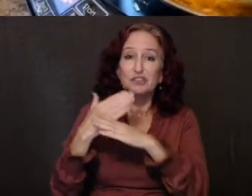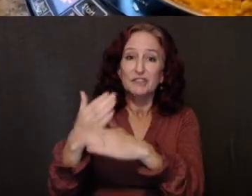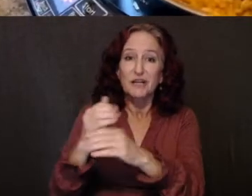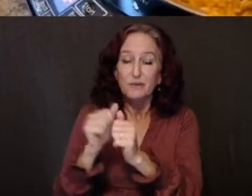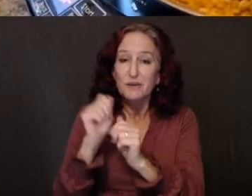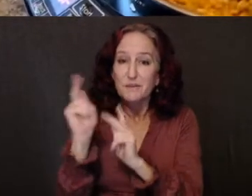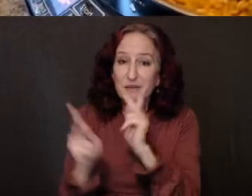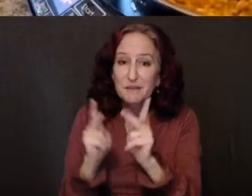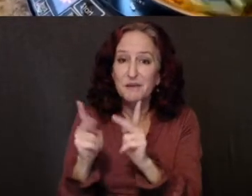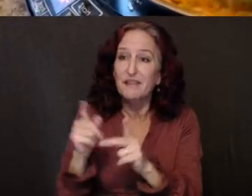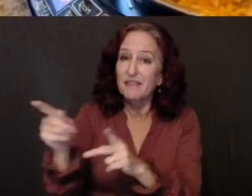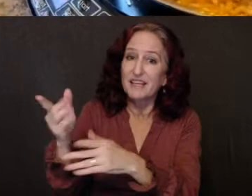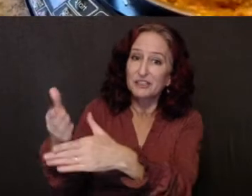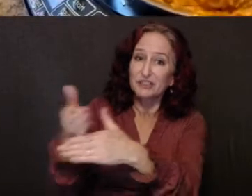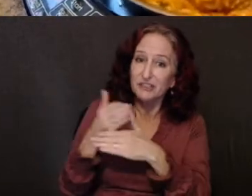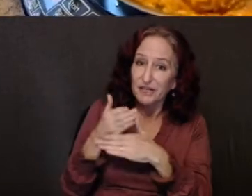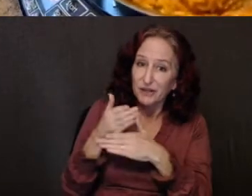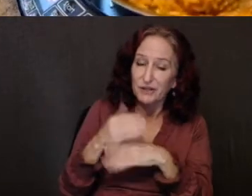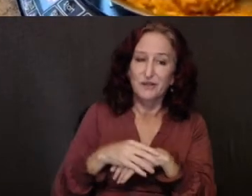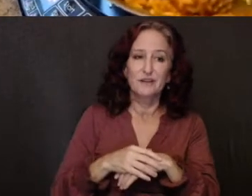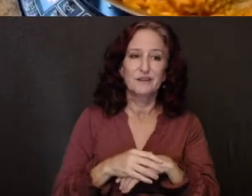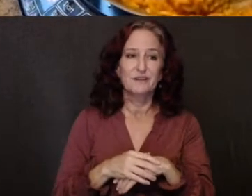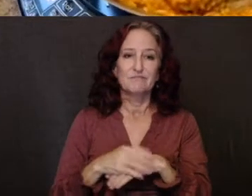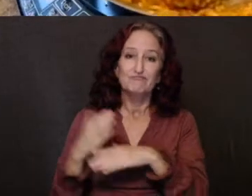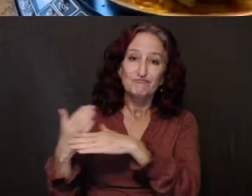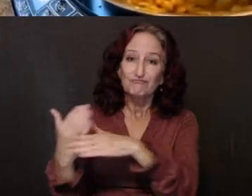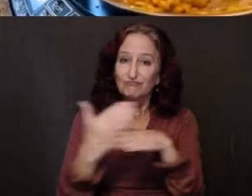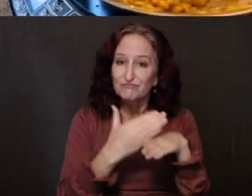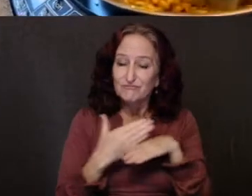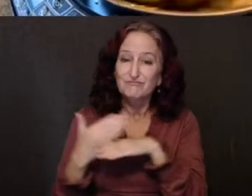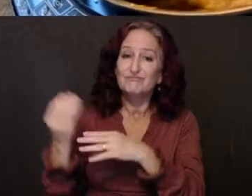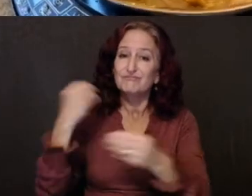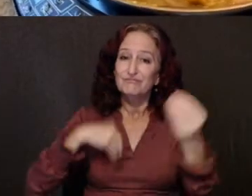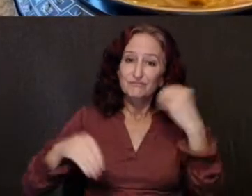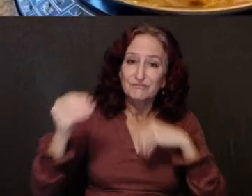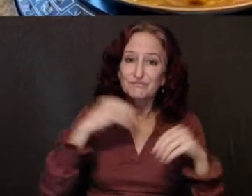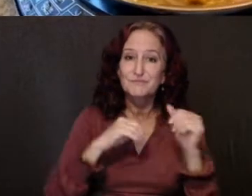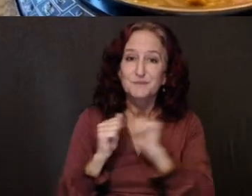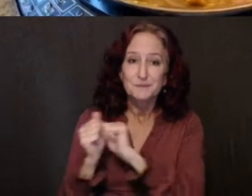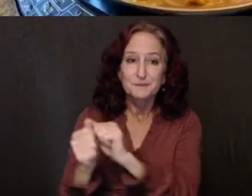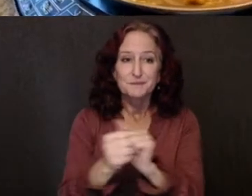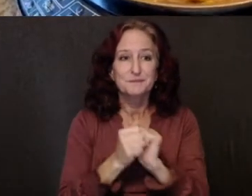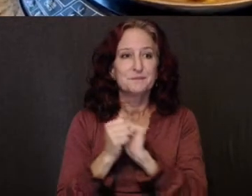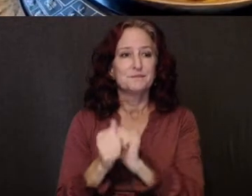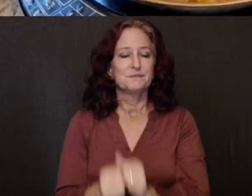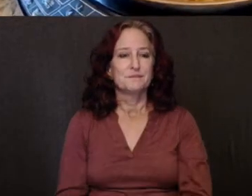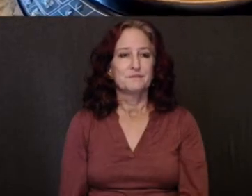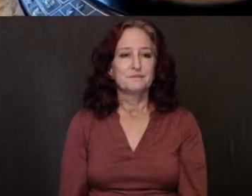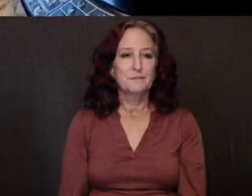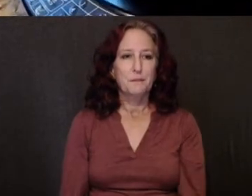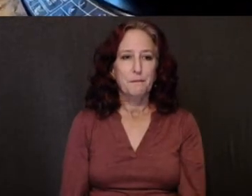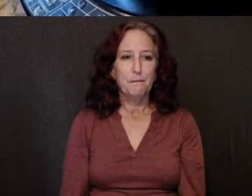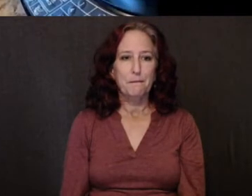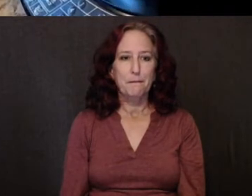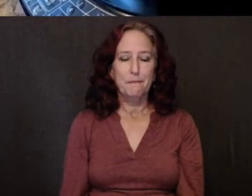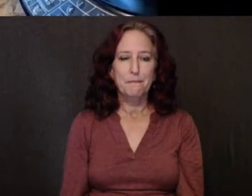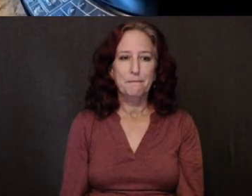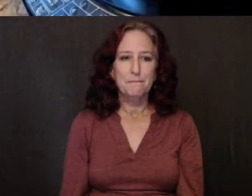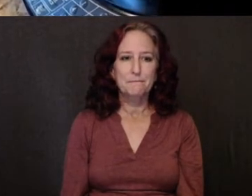why it's so awesome. It's awesome to share with other people and have them share with you,